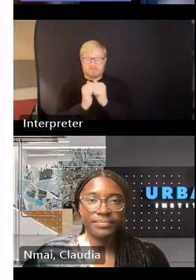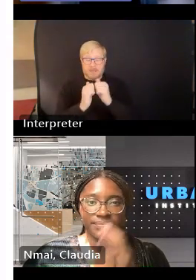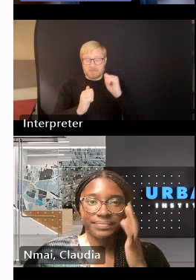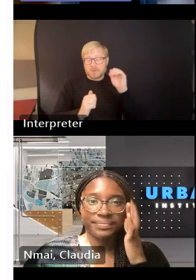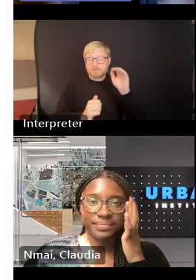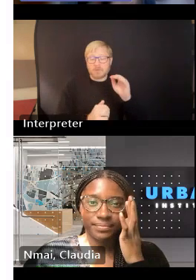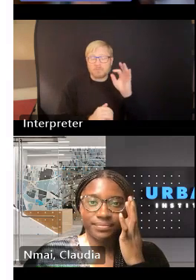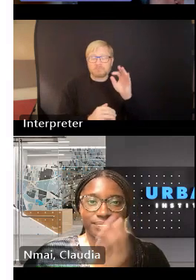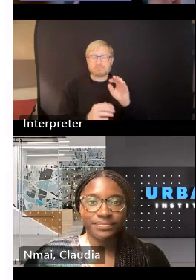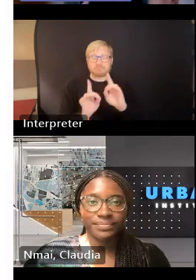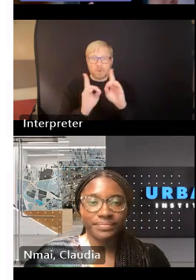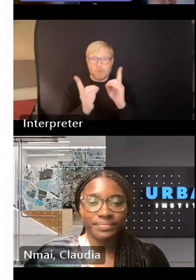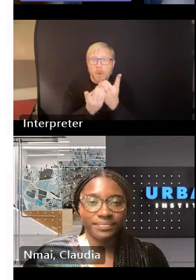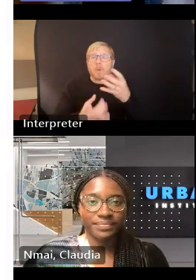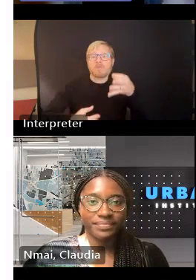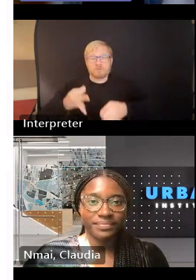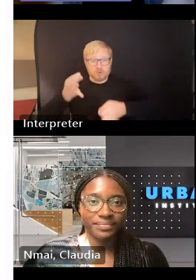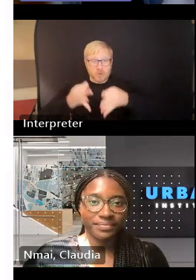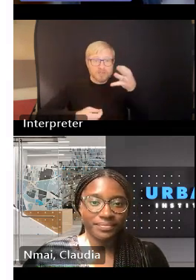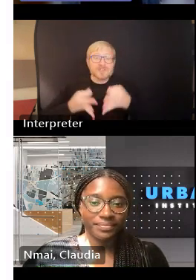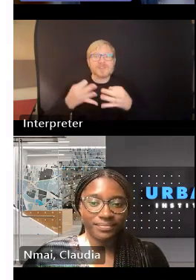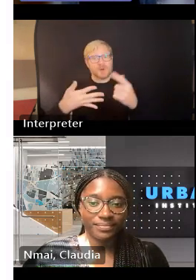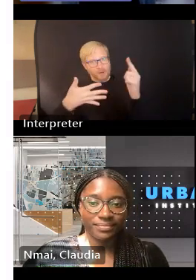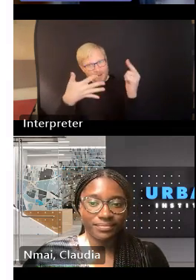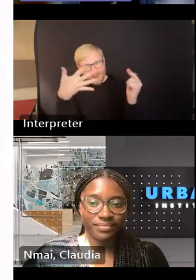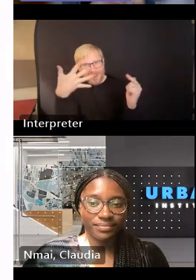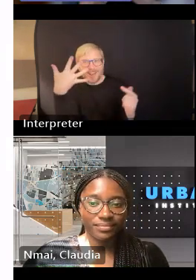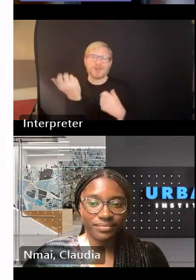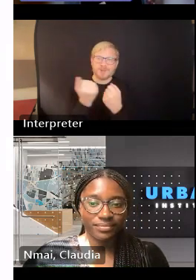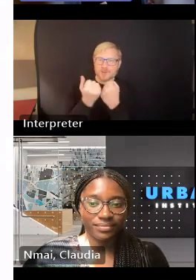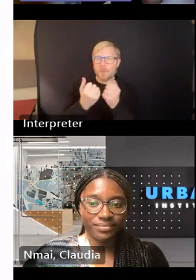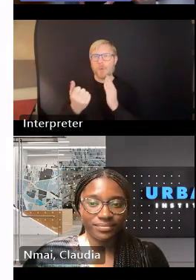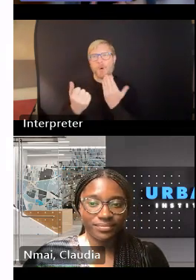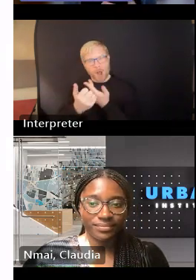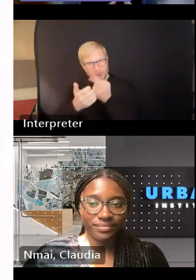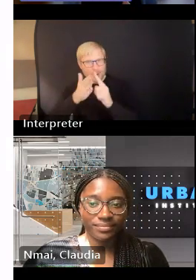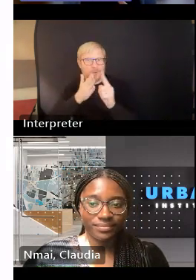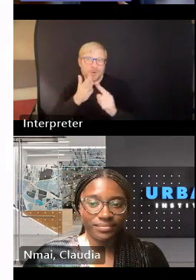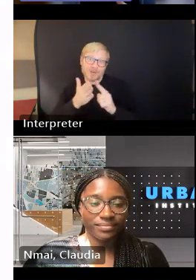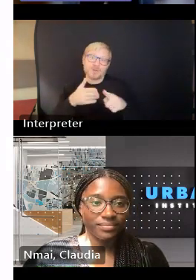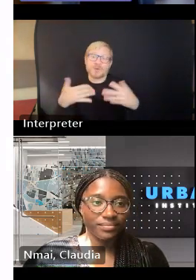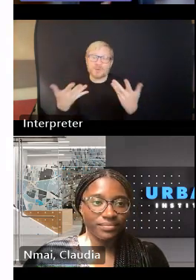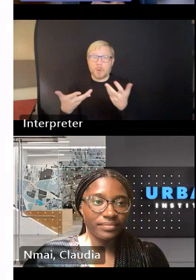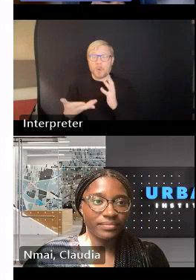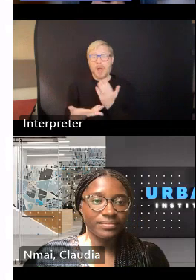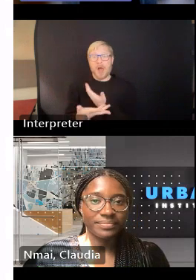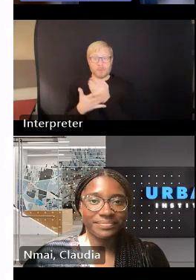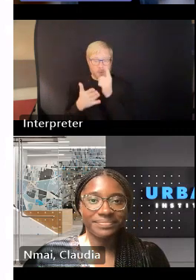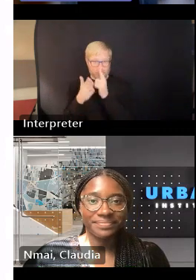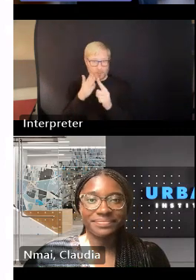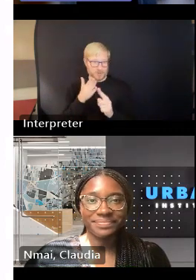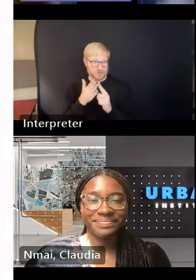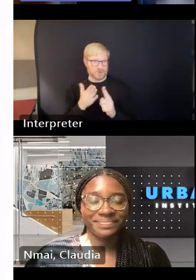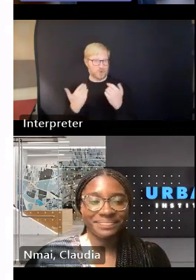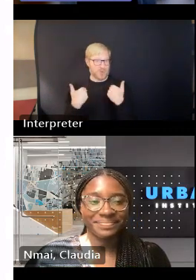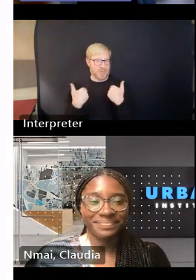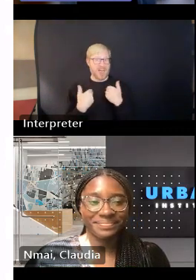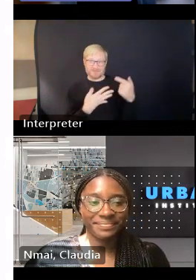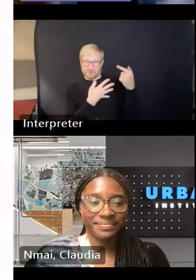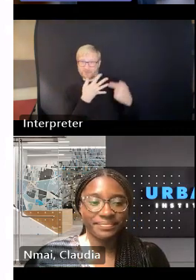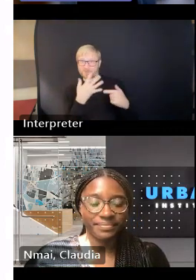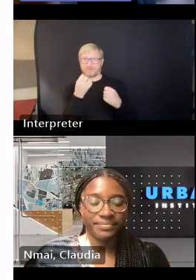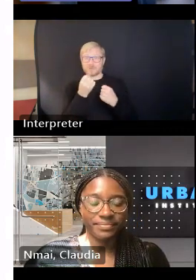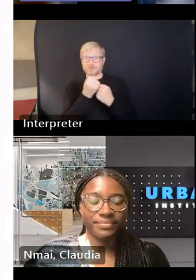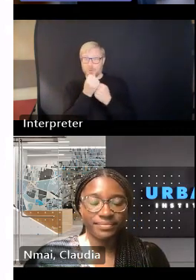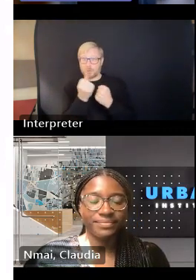Violence Against Women. So much like Susan already shared, this study was funded by them, but the findings and what we're sharing